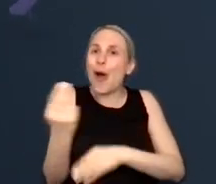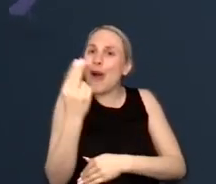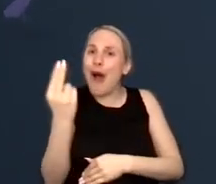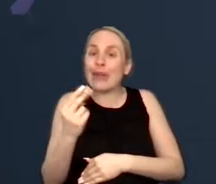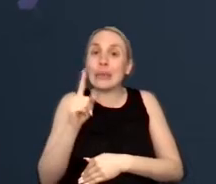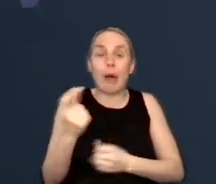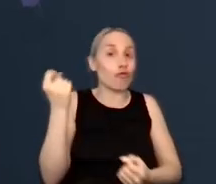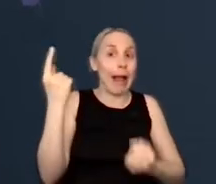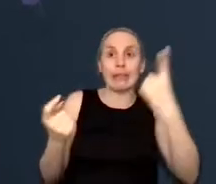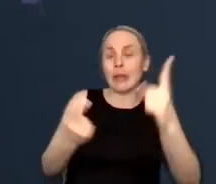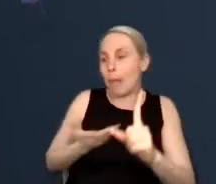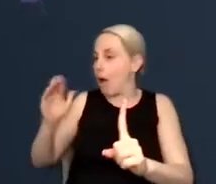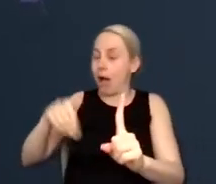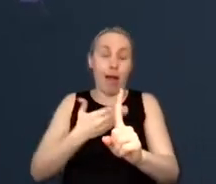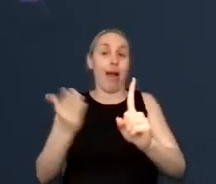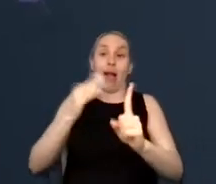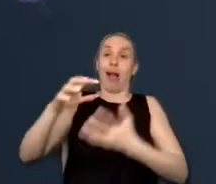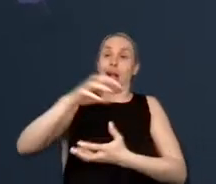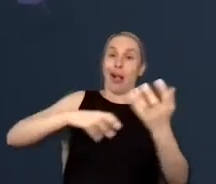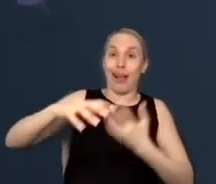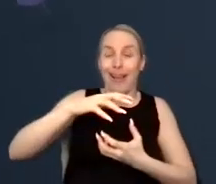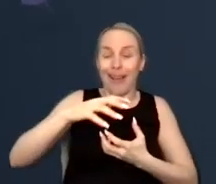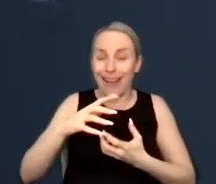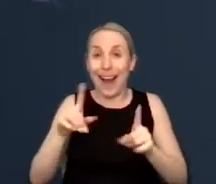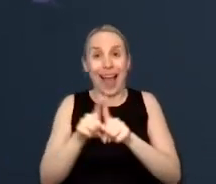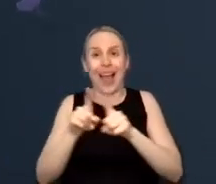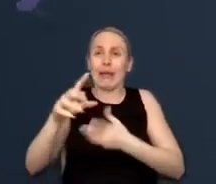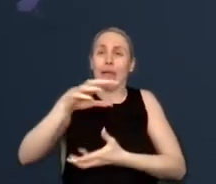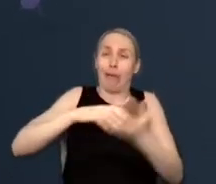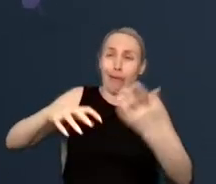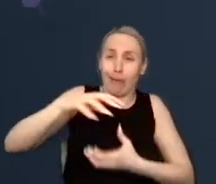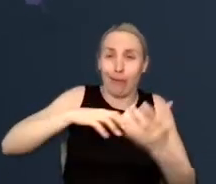like, the chaotic reading of the operational chain, maybe is how I would describe it.